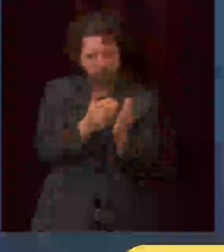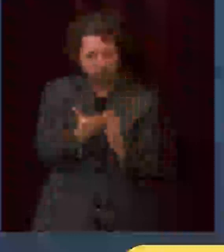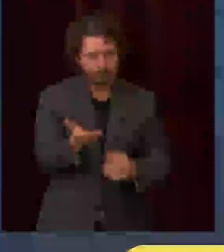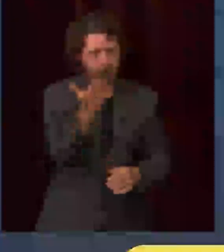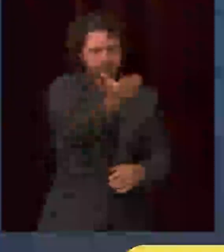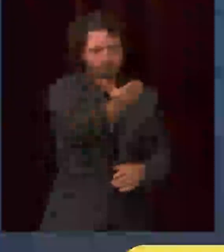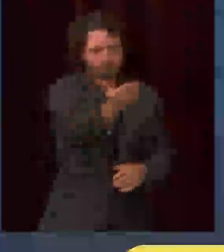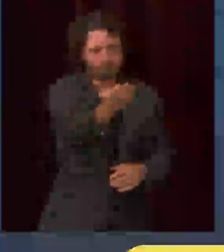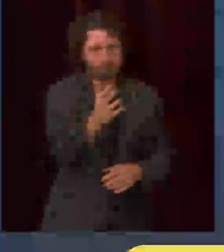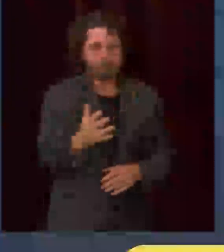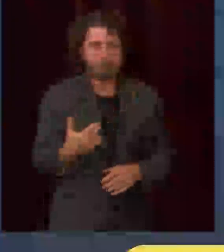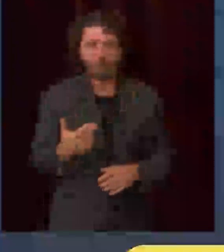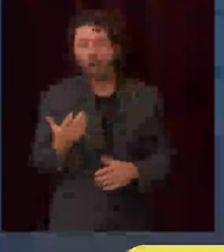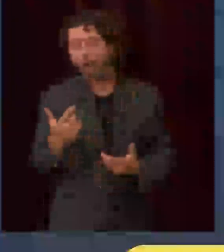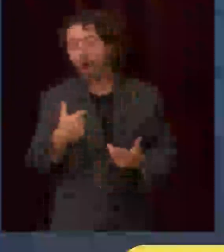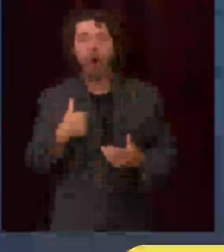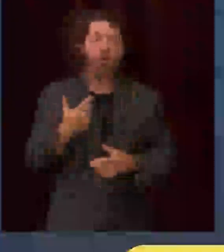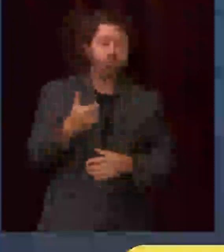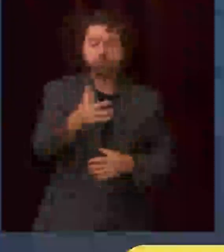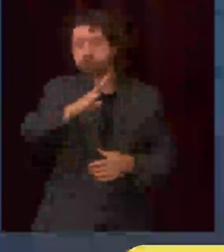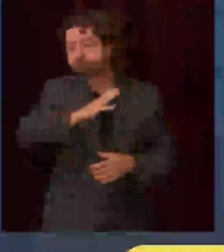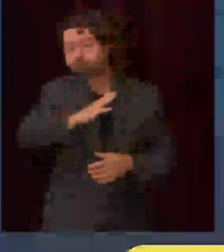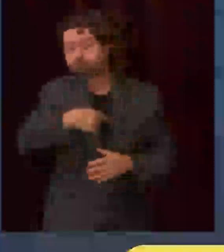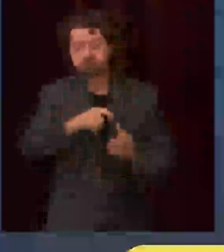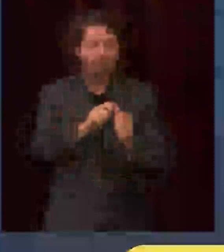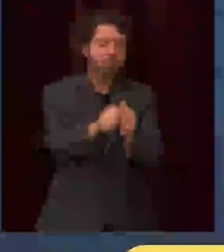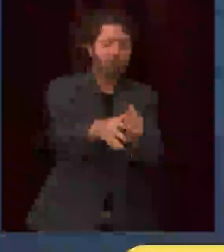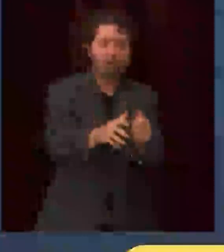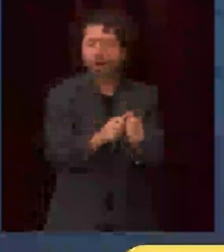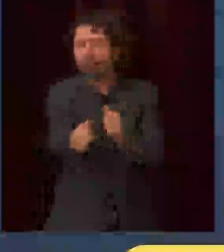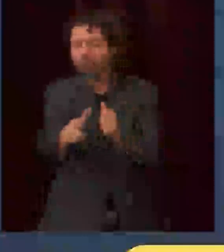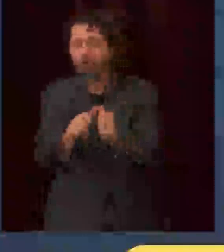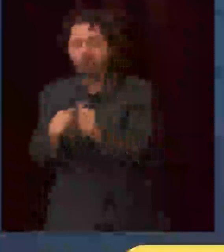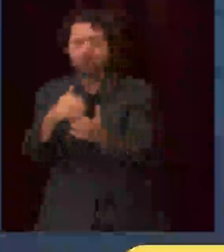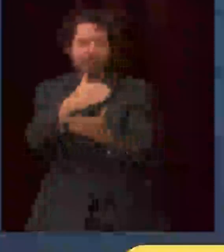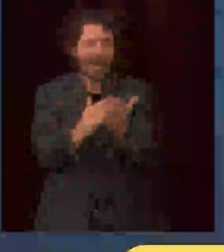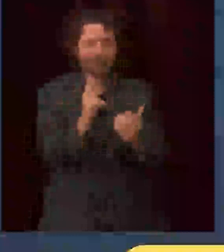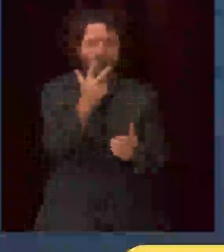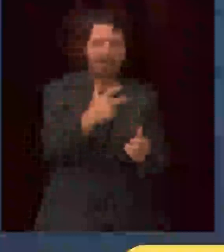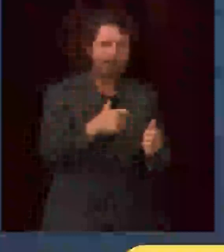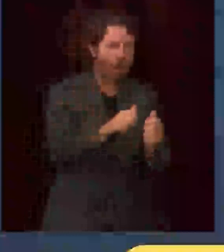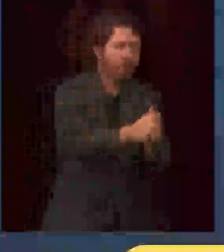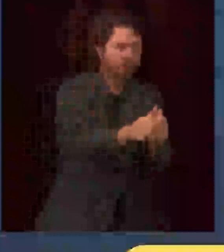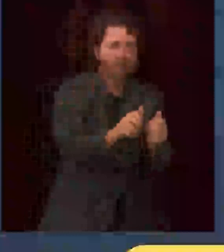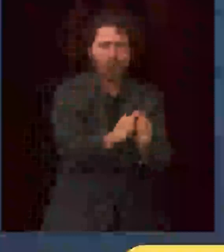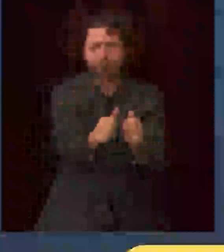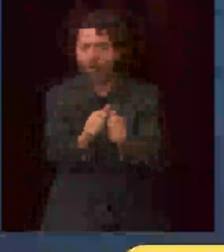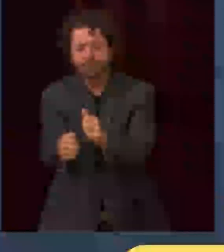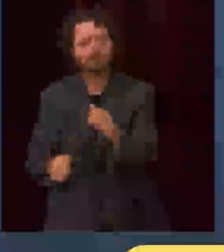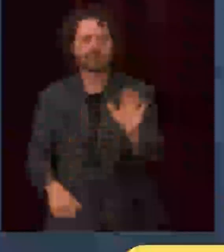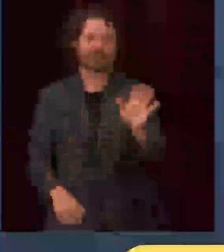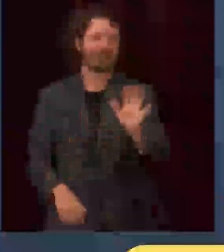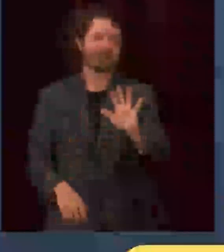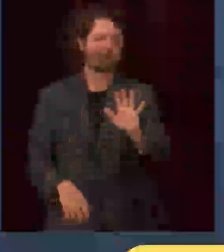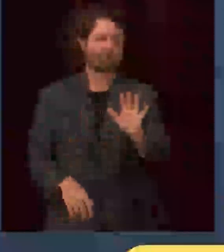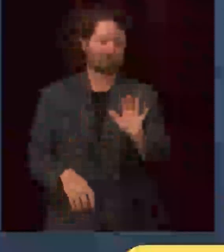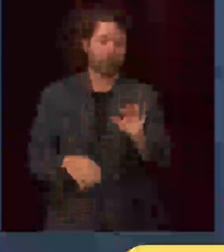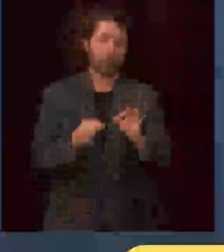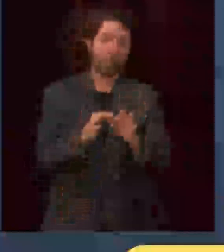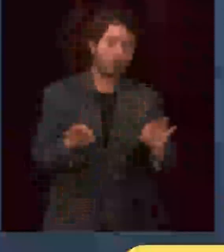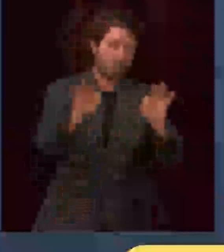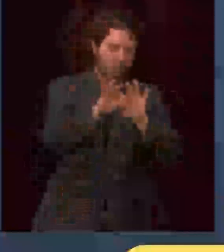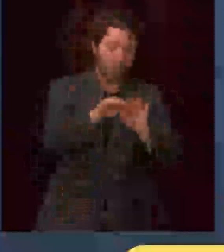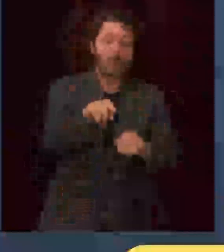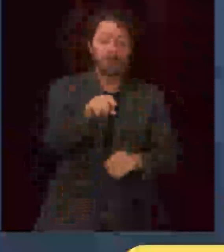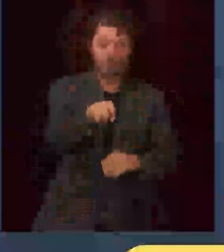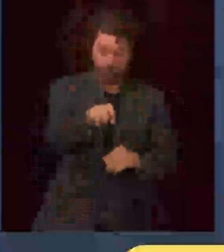need to apply, and they still need to see the ability to meet these targets. And those are serious things. Being able to meet